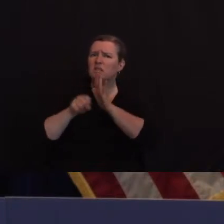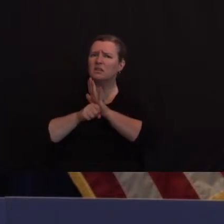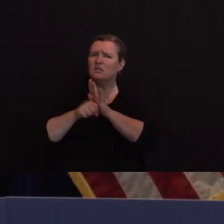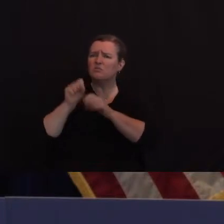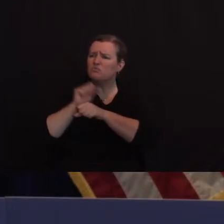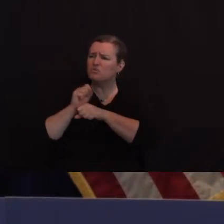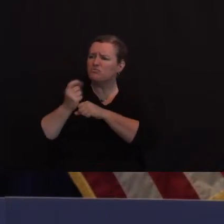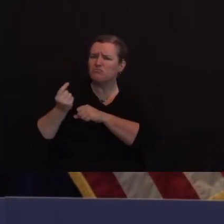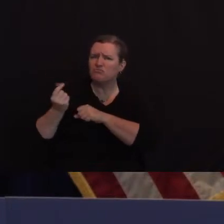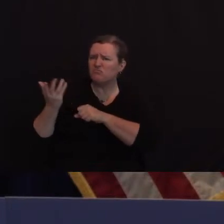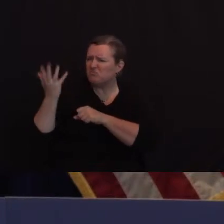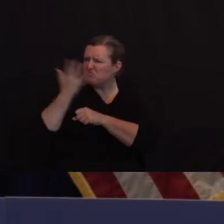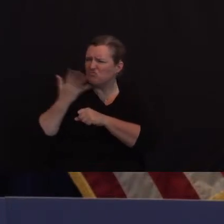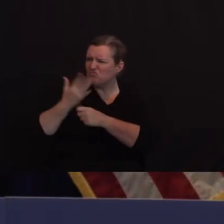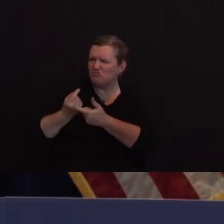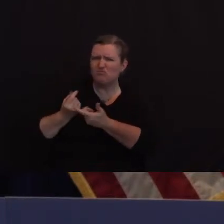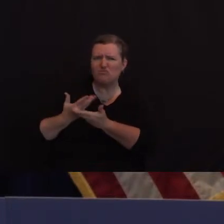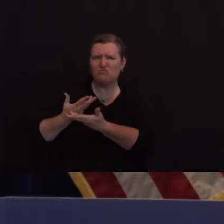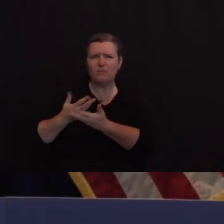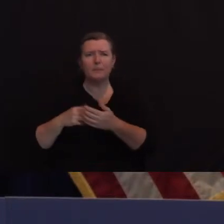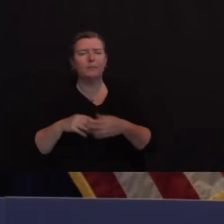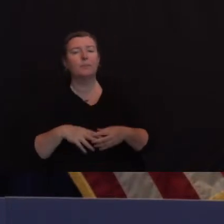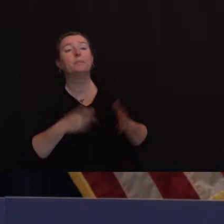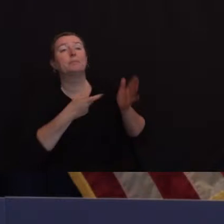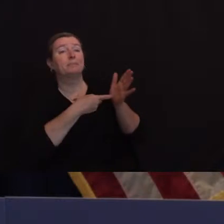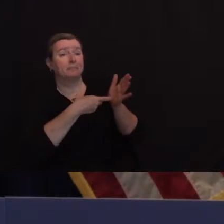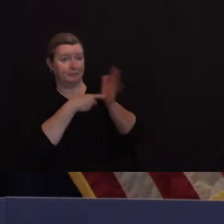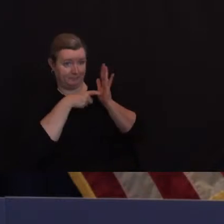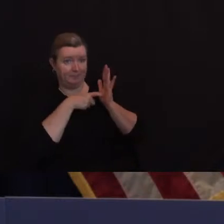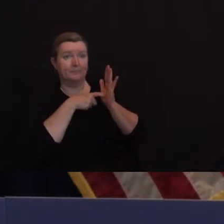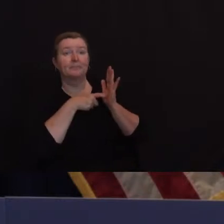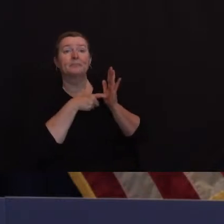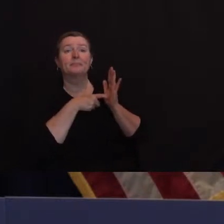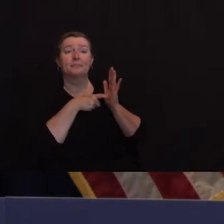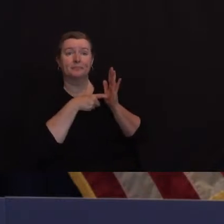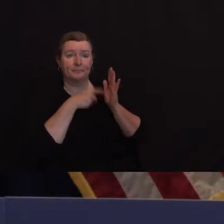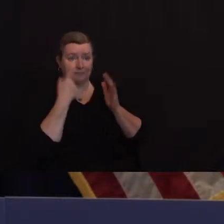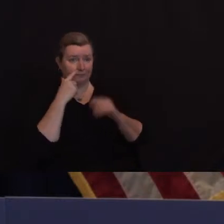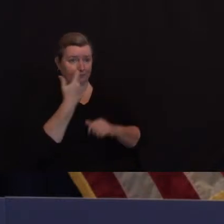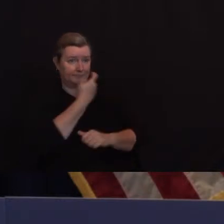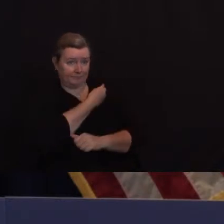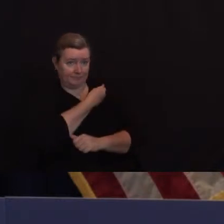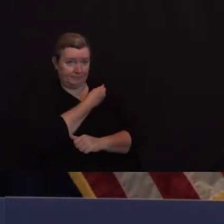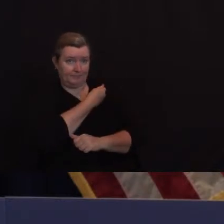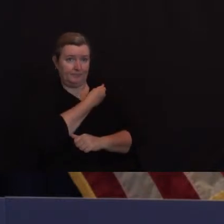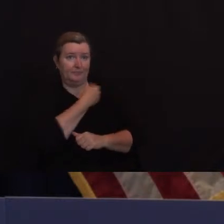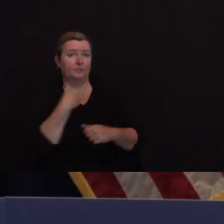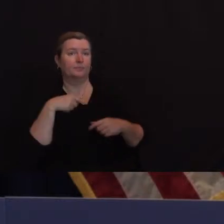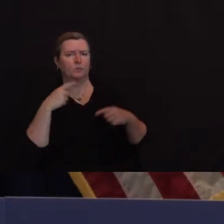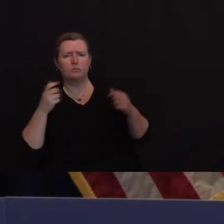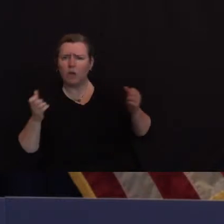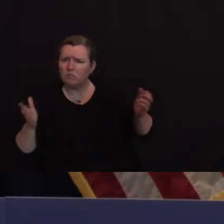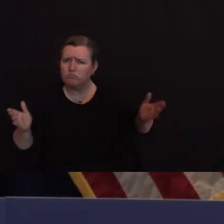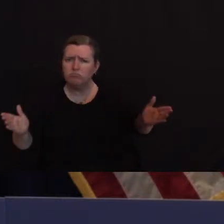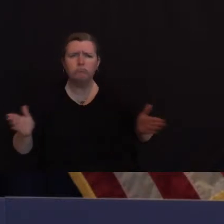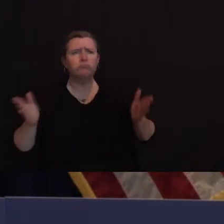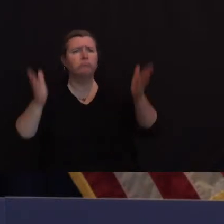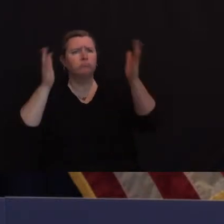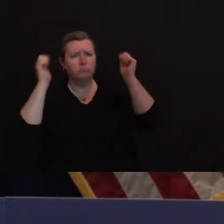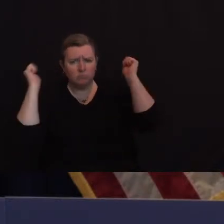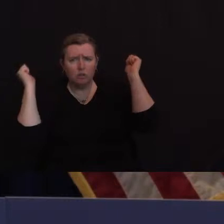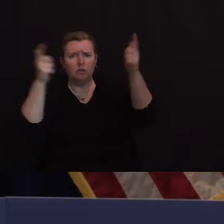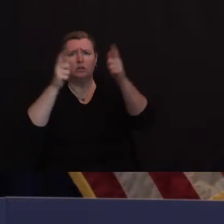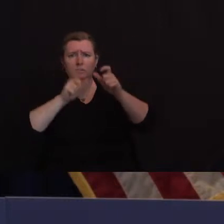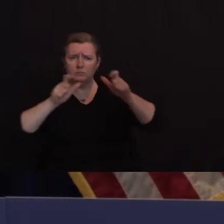emphasize that what we're trying to do is encourage people to get vaccinated, that the fallback, if for a myriad